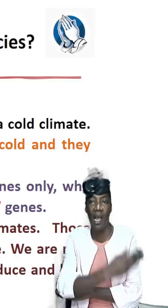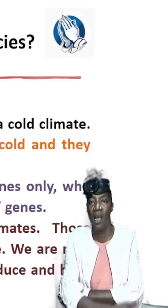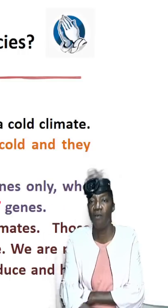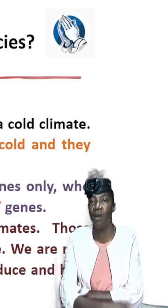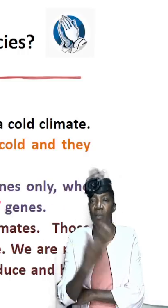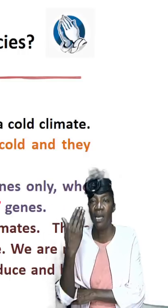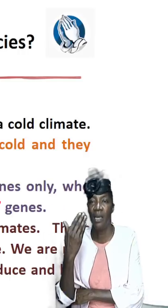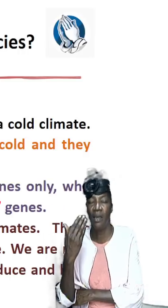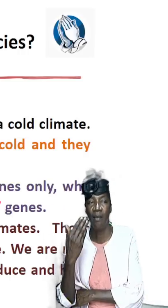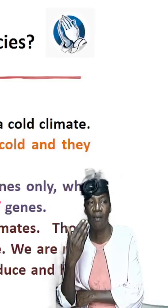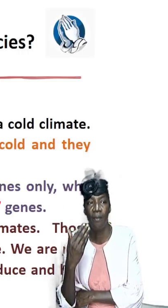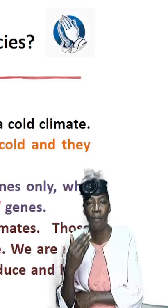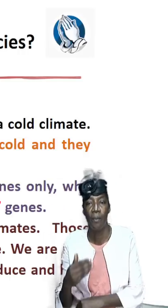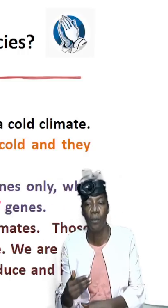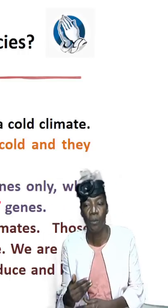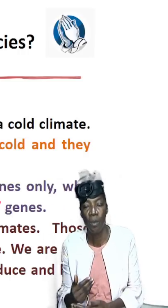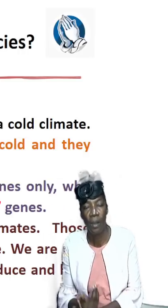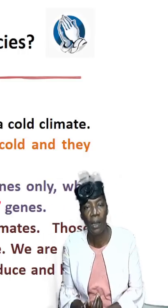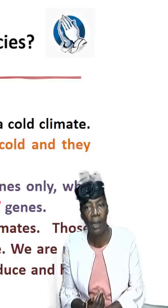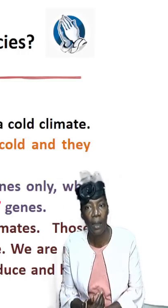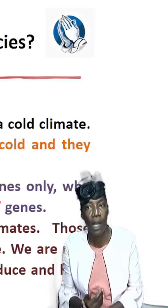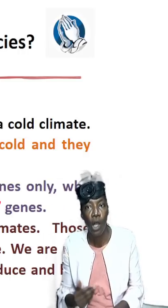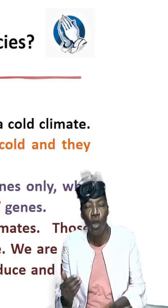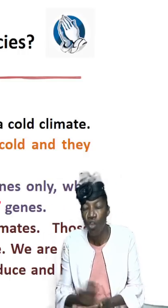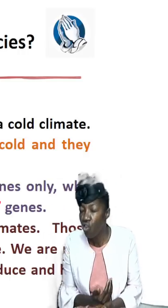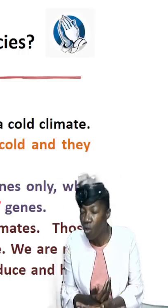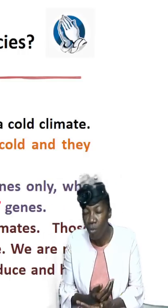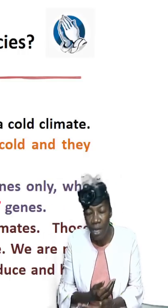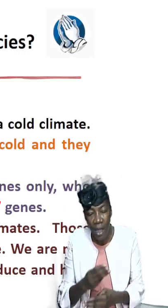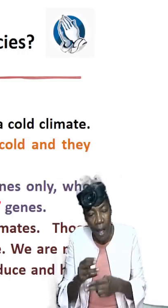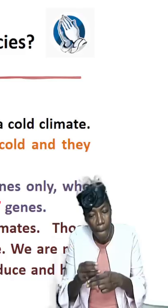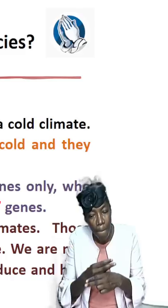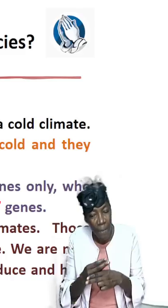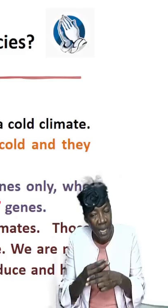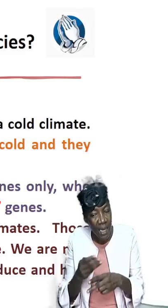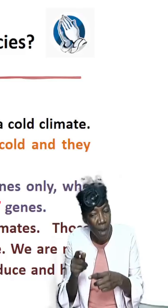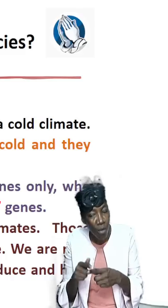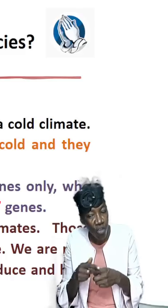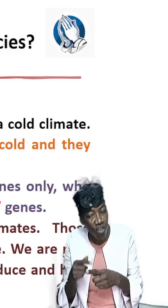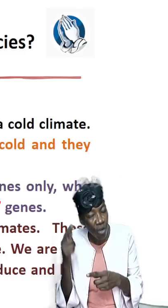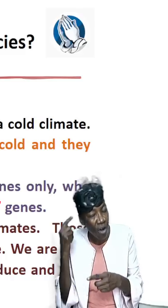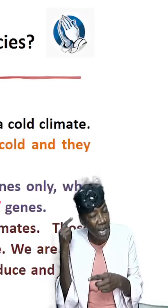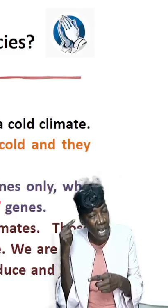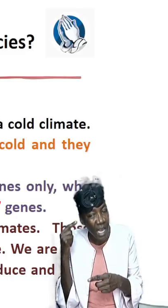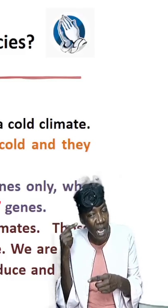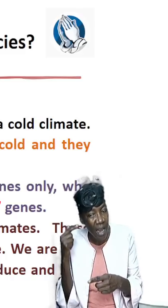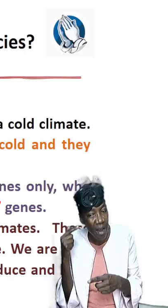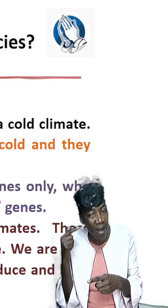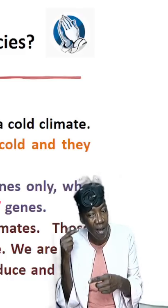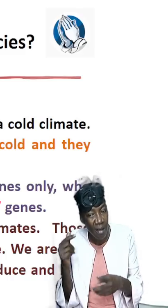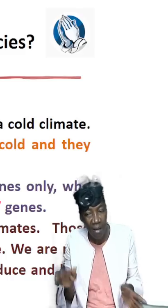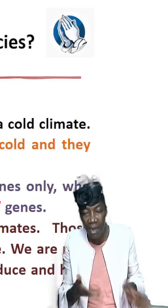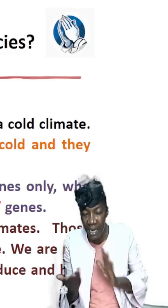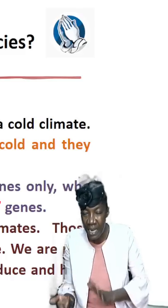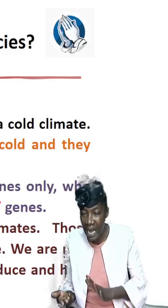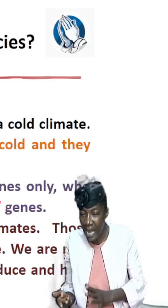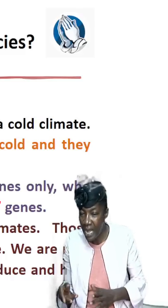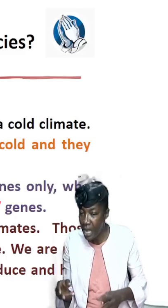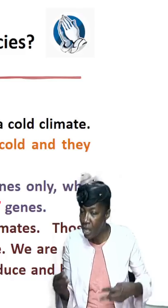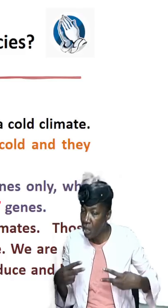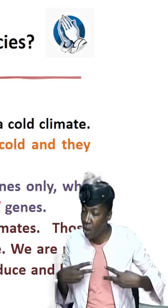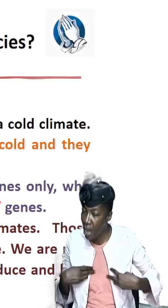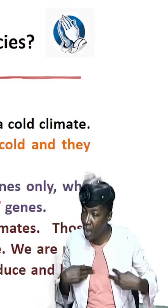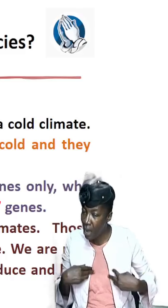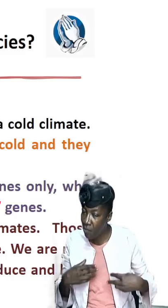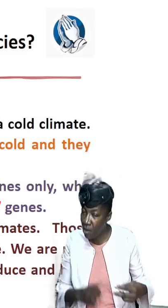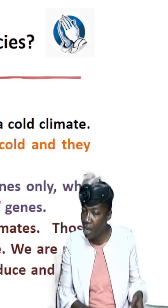medium hair get cold and die. You are left with dogs with L genes only, who on